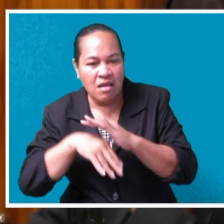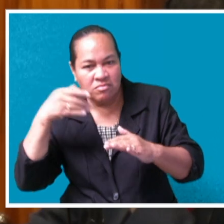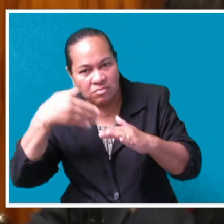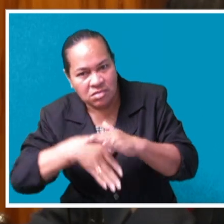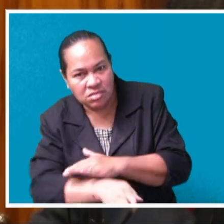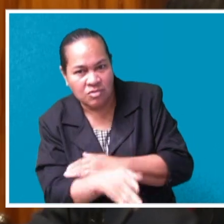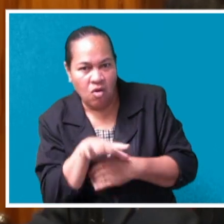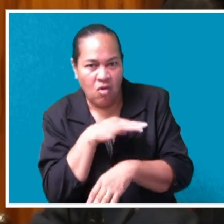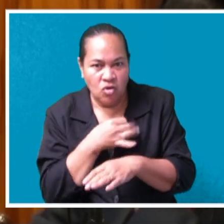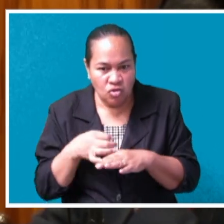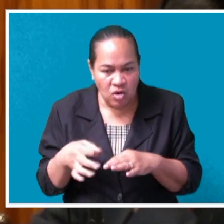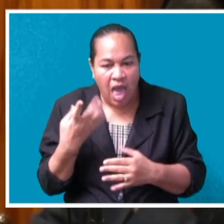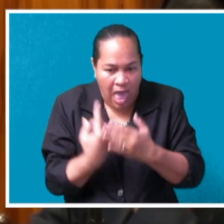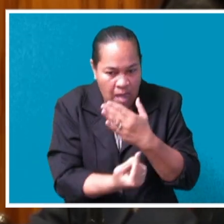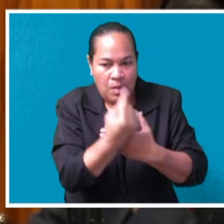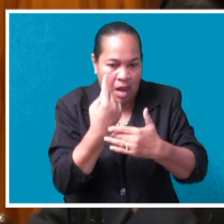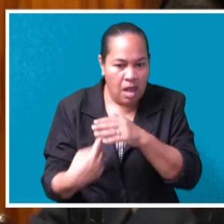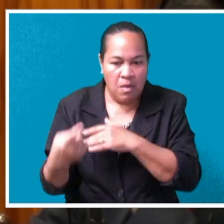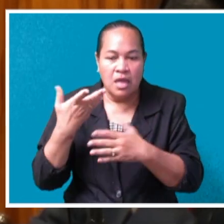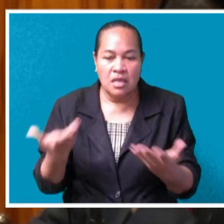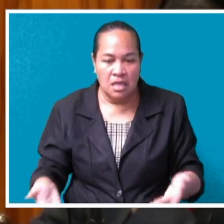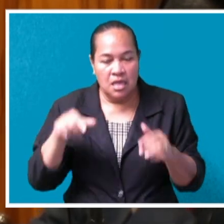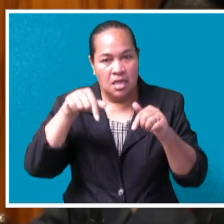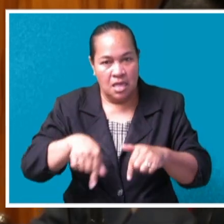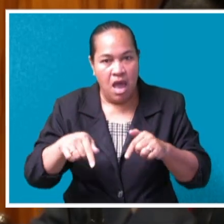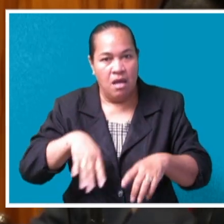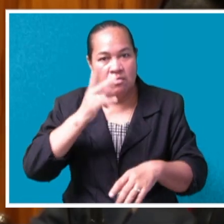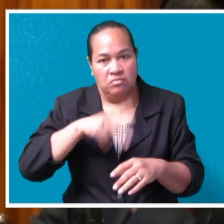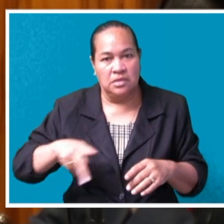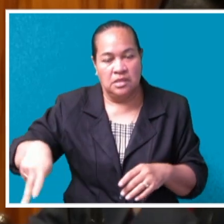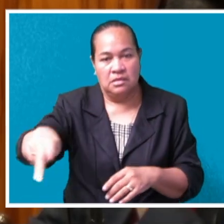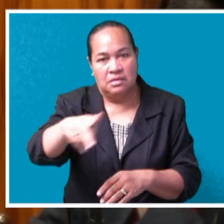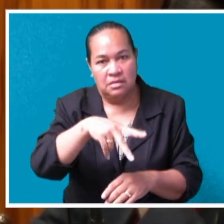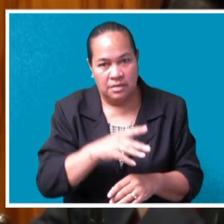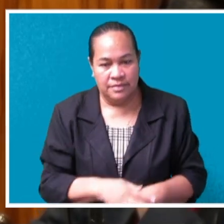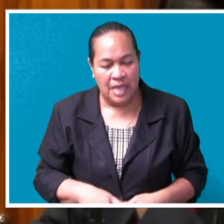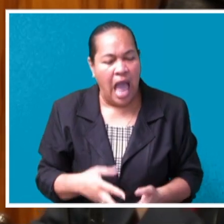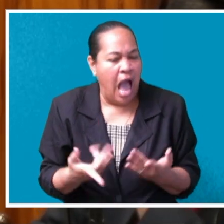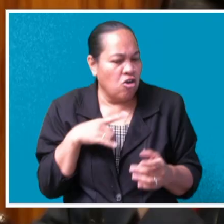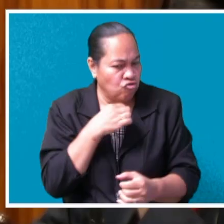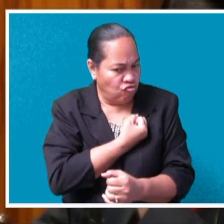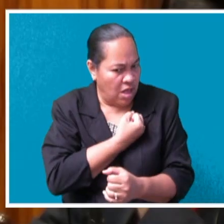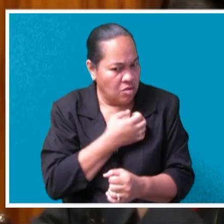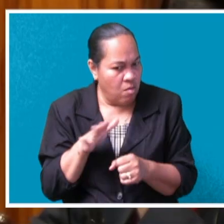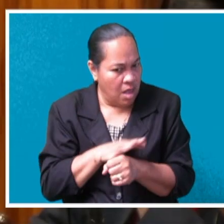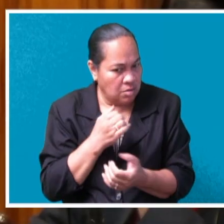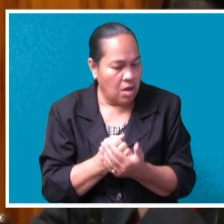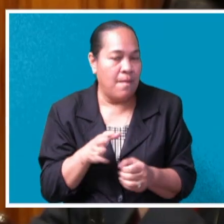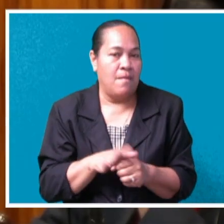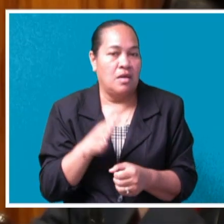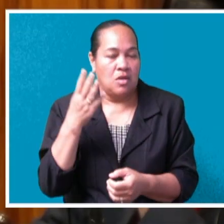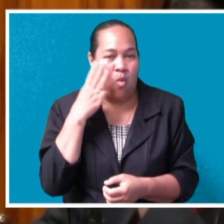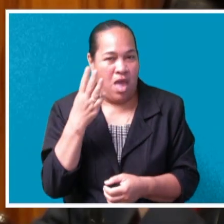occur across the maritime routes. Strengthening maritime domain awareness, therefore, remains